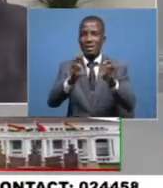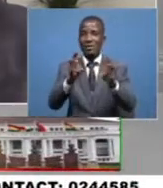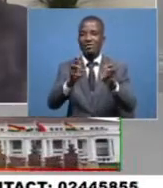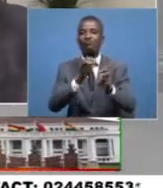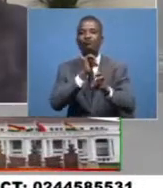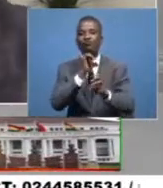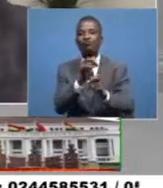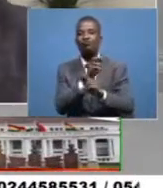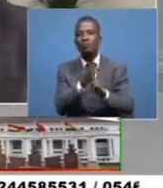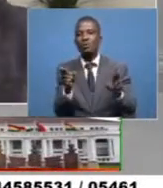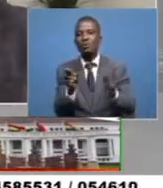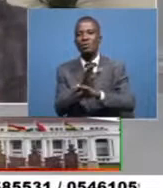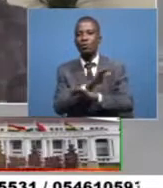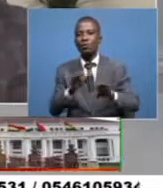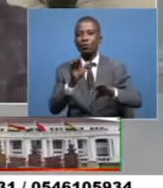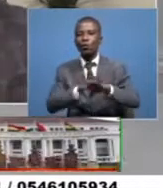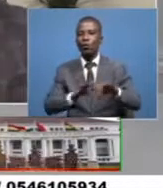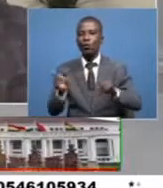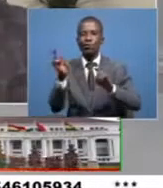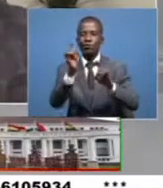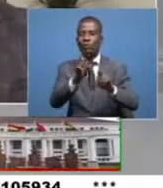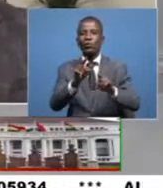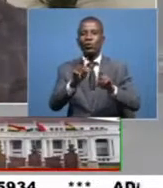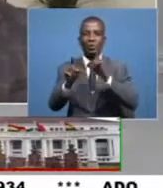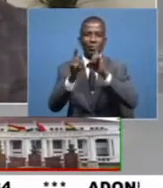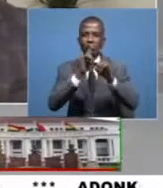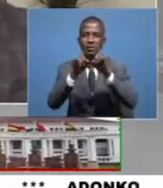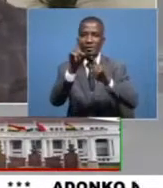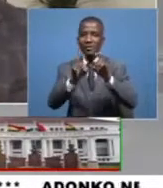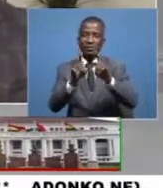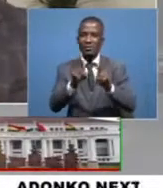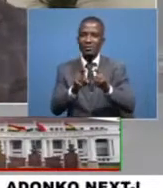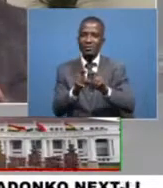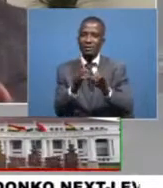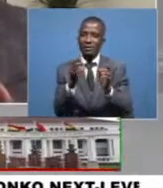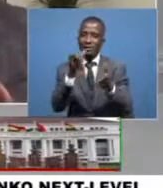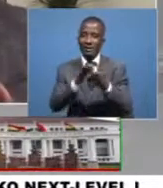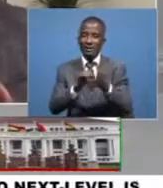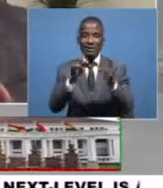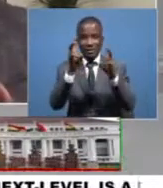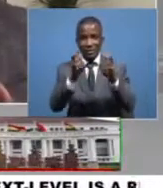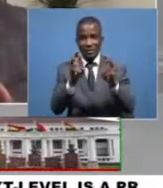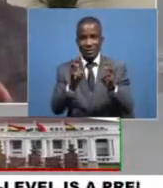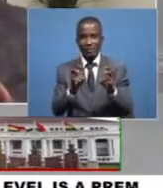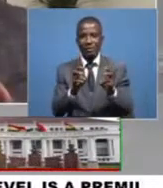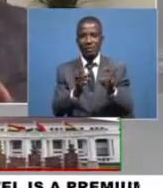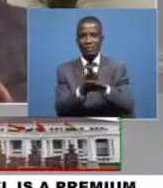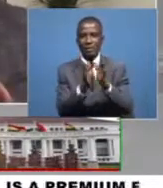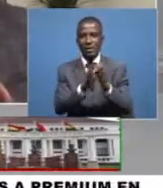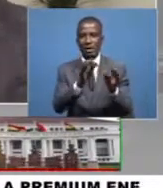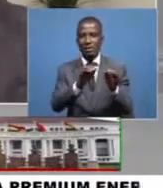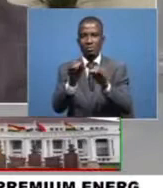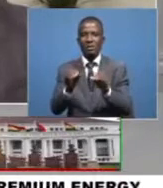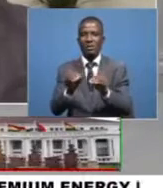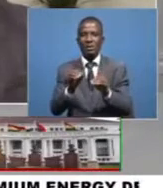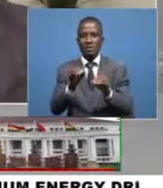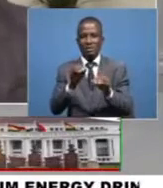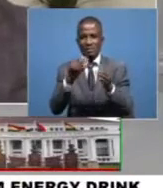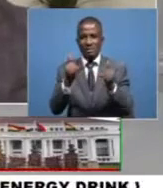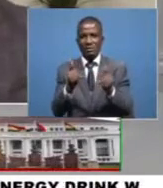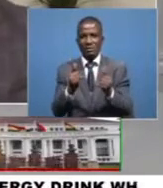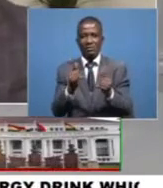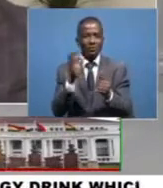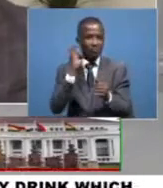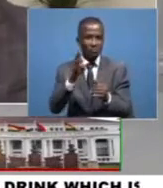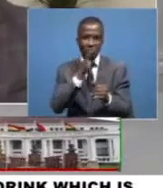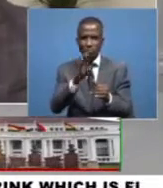or is not being called to testify so that he can be cross-examined, that statement can only be put in as hearsay evidence. So that would